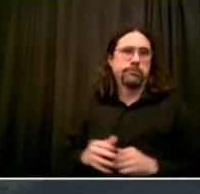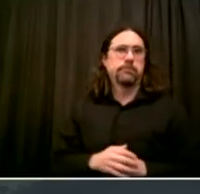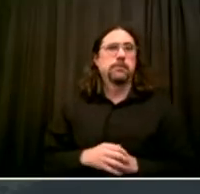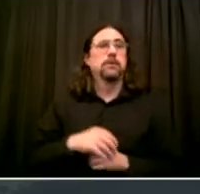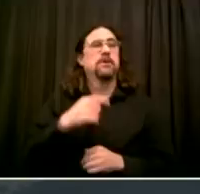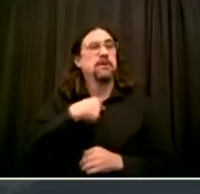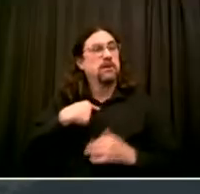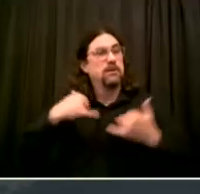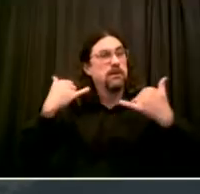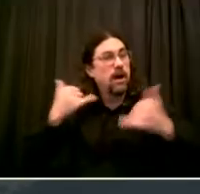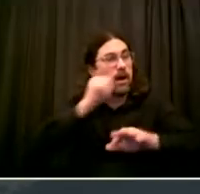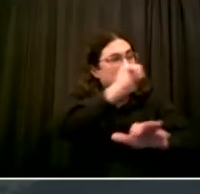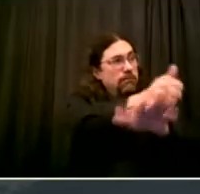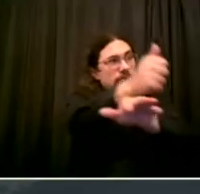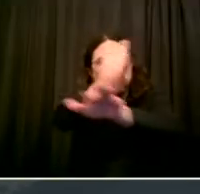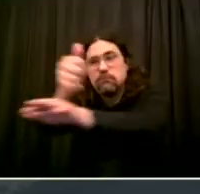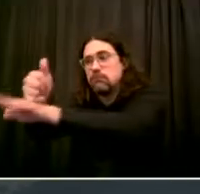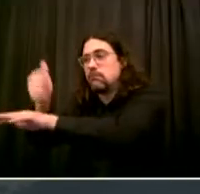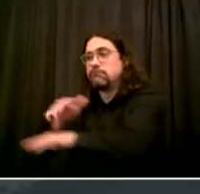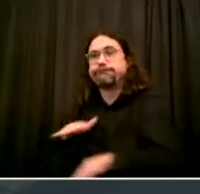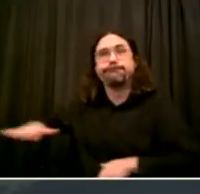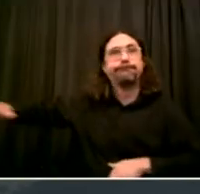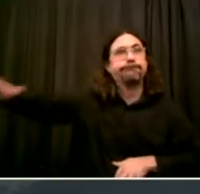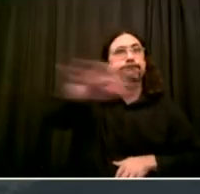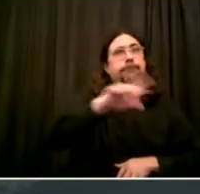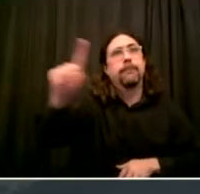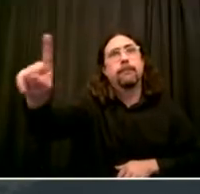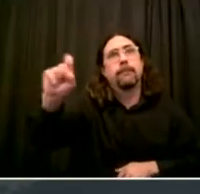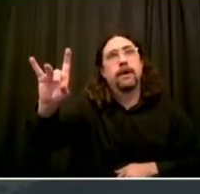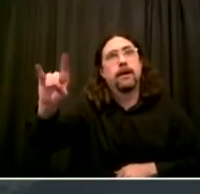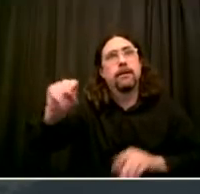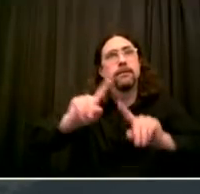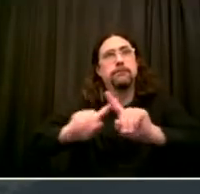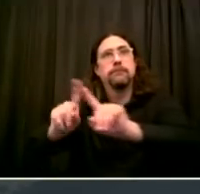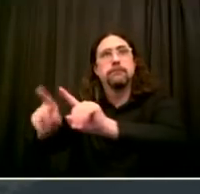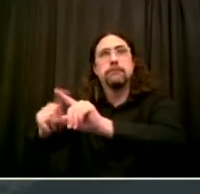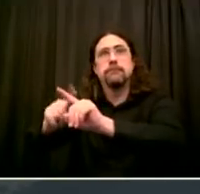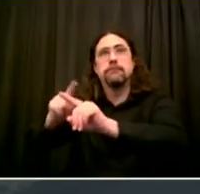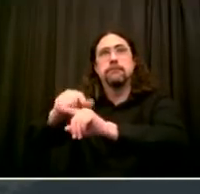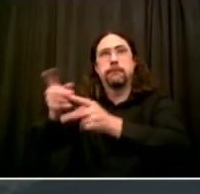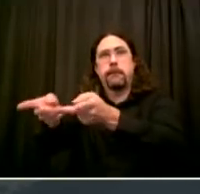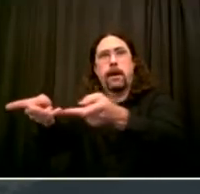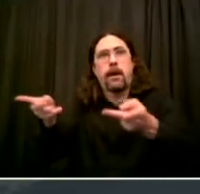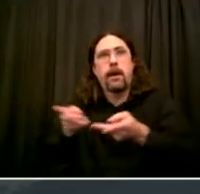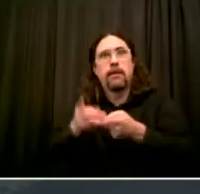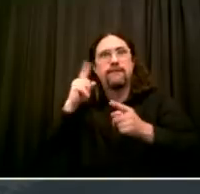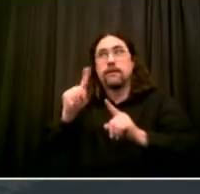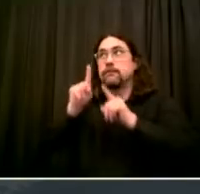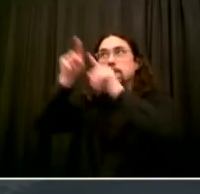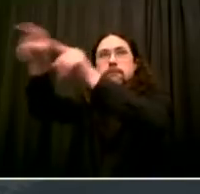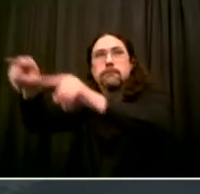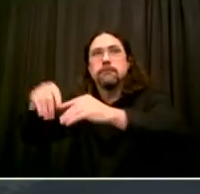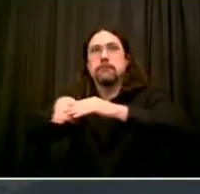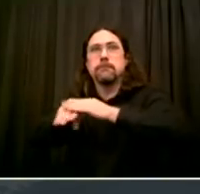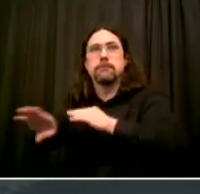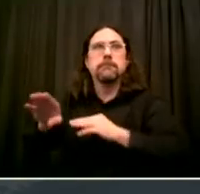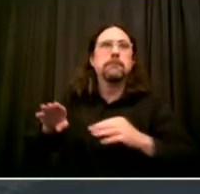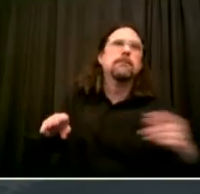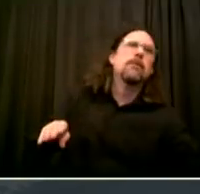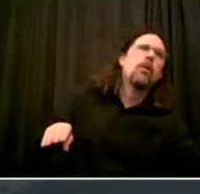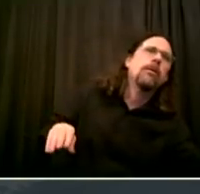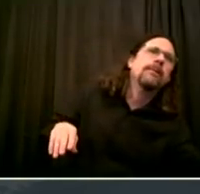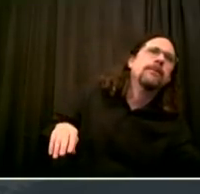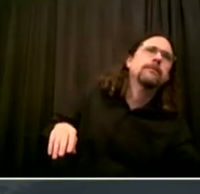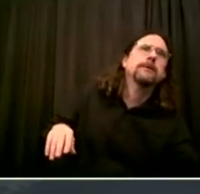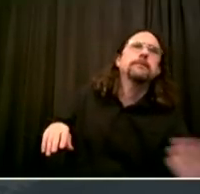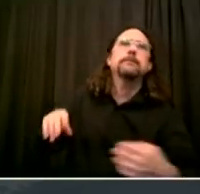and are on the way. So it's going to get easier and easier for more and more New Yorkers to get testing. And that's going to help us move